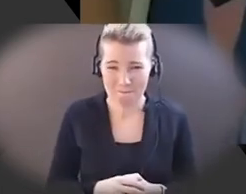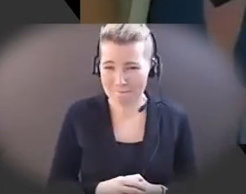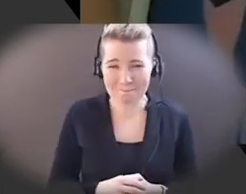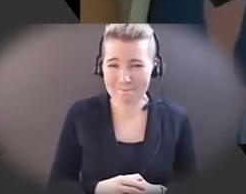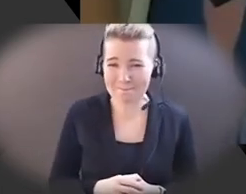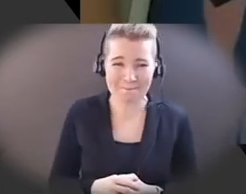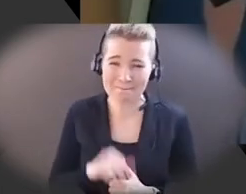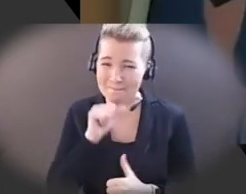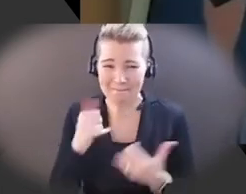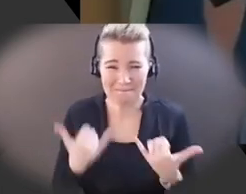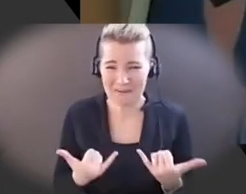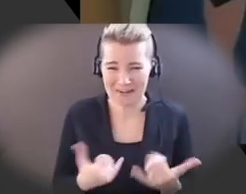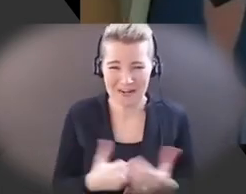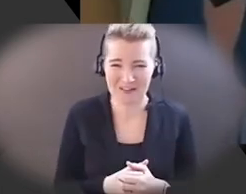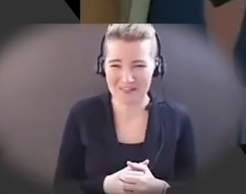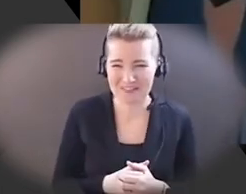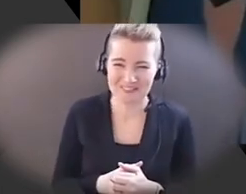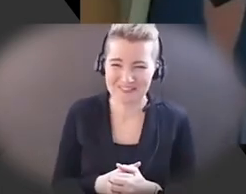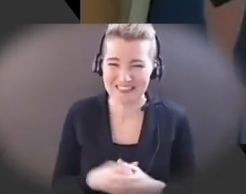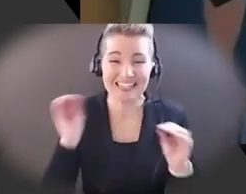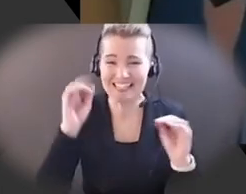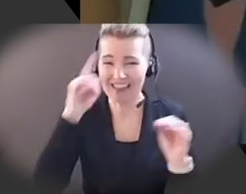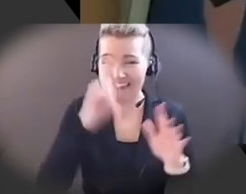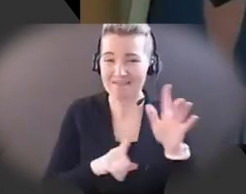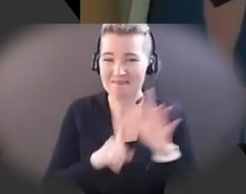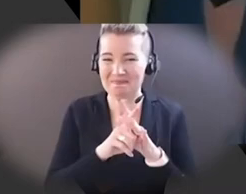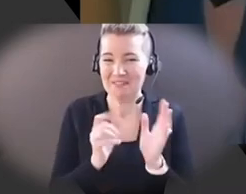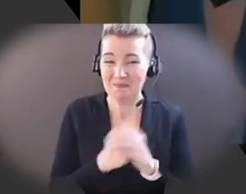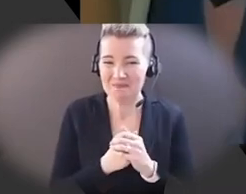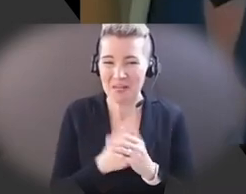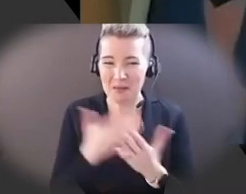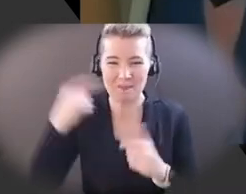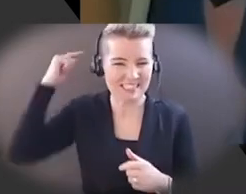right now, unfortunately. Doesn't really come to mind, but I probably do somewhere.